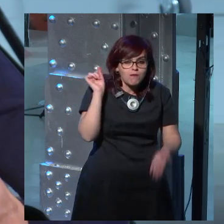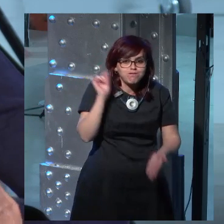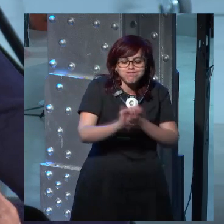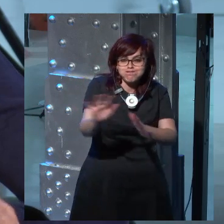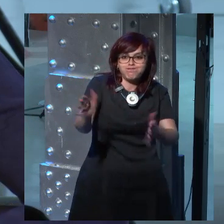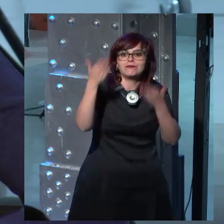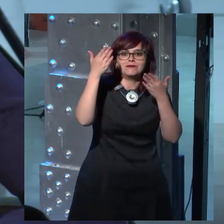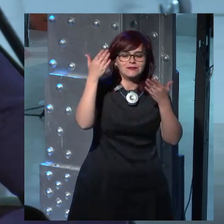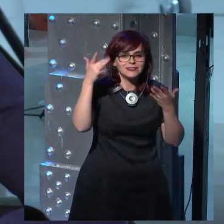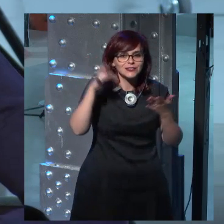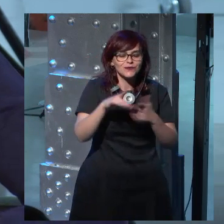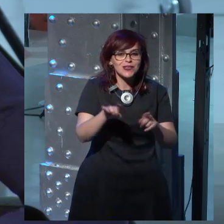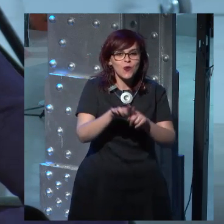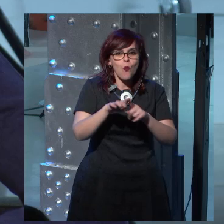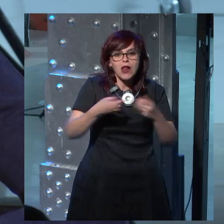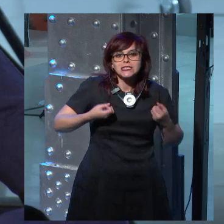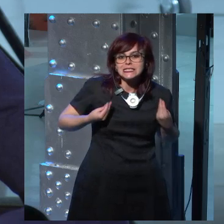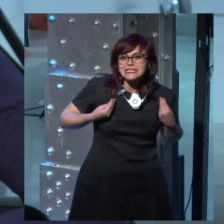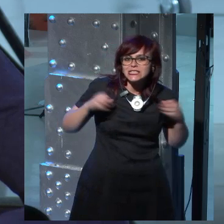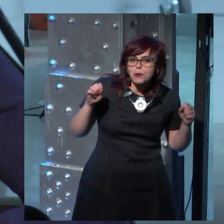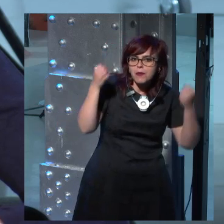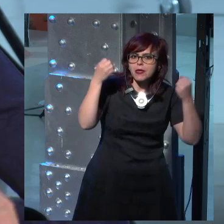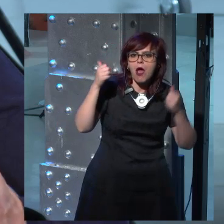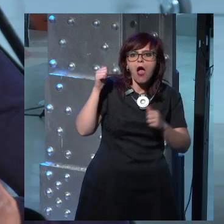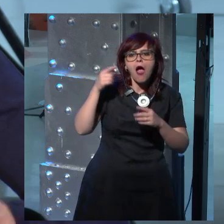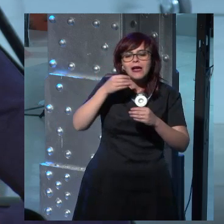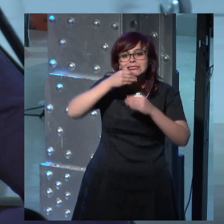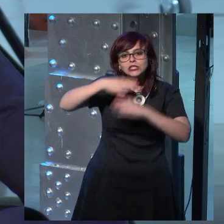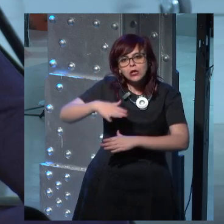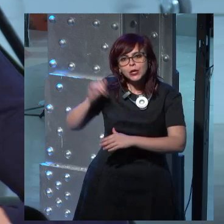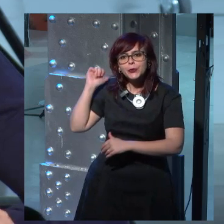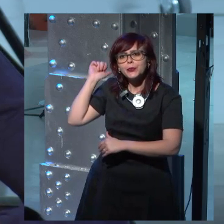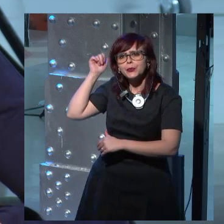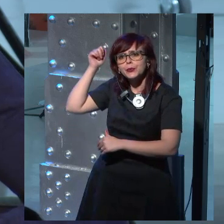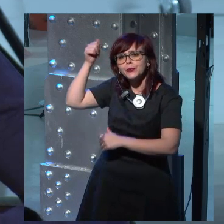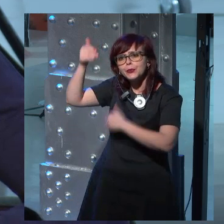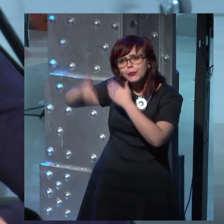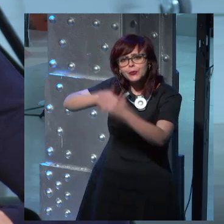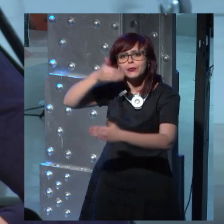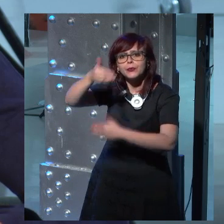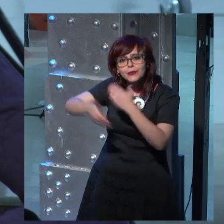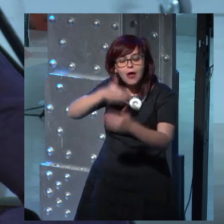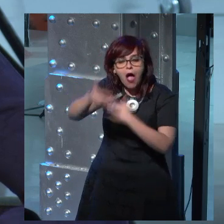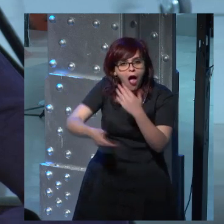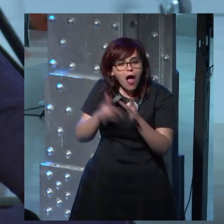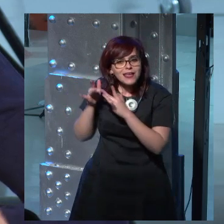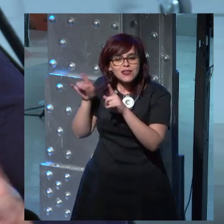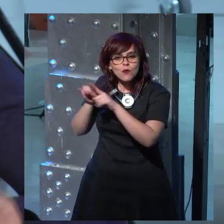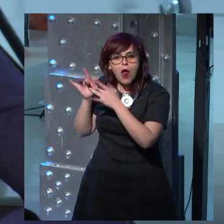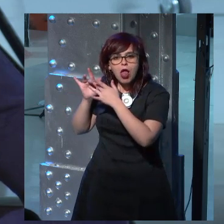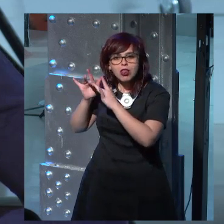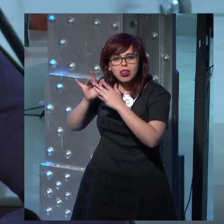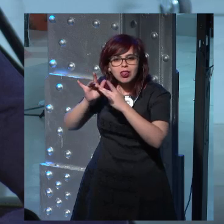in it, if you can carry on through years of it, it's amazing the connections you get to make and the people you can meet